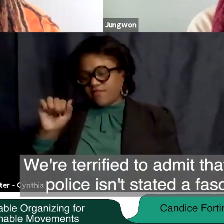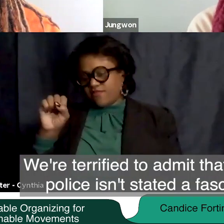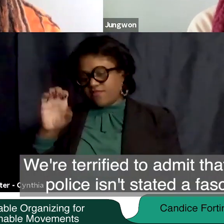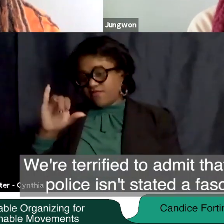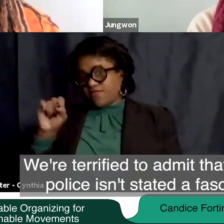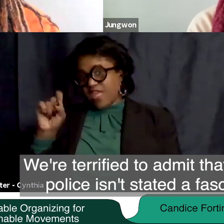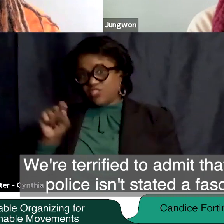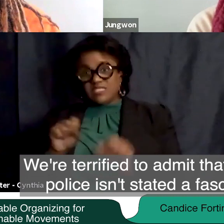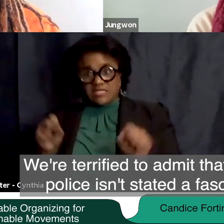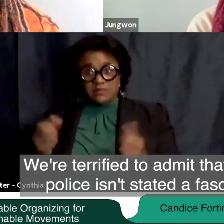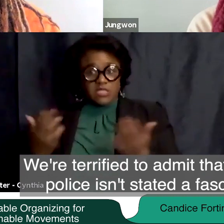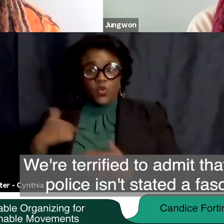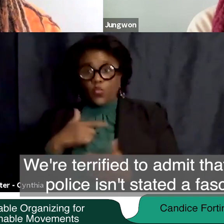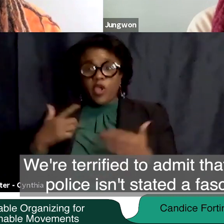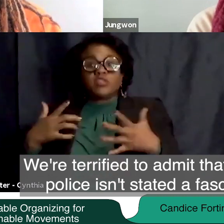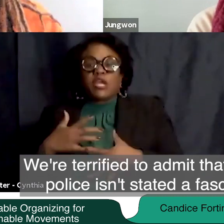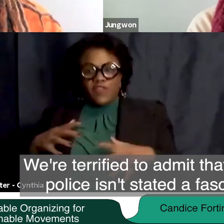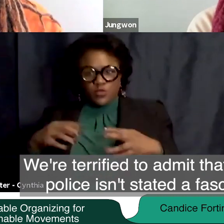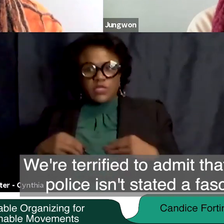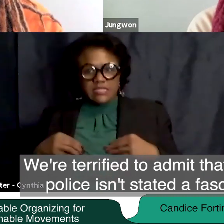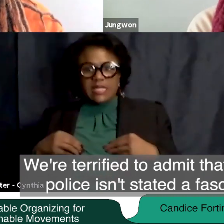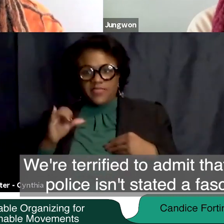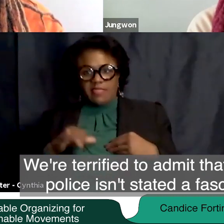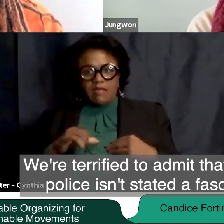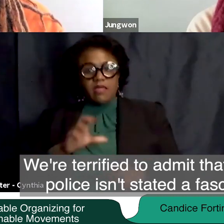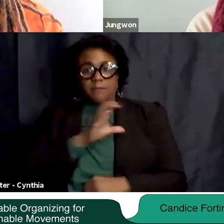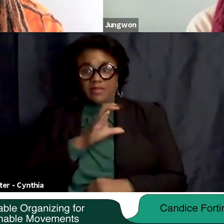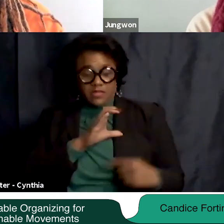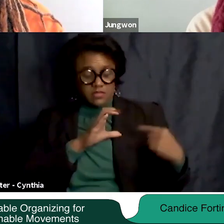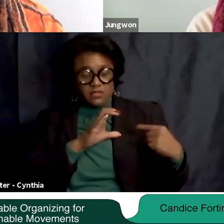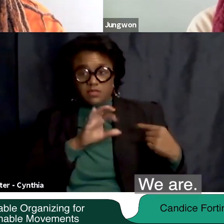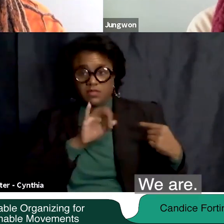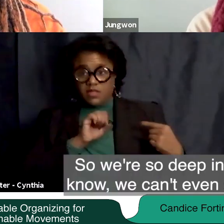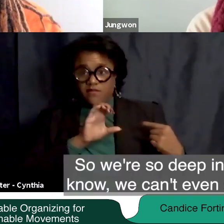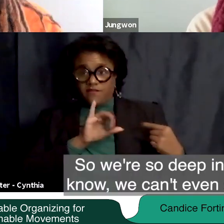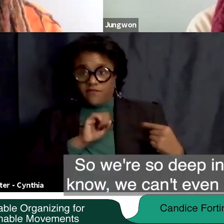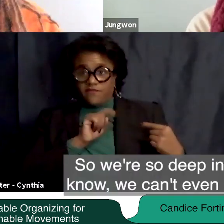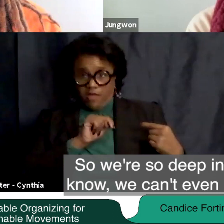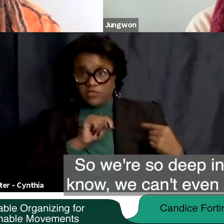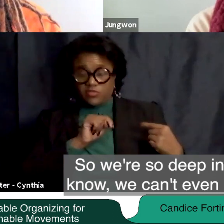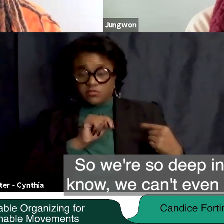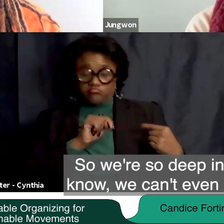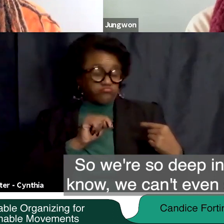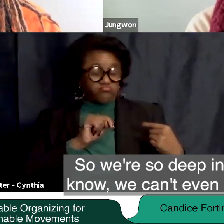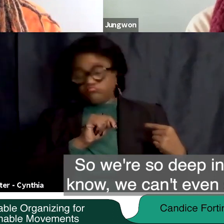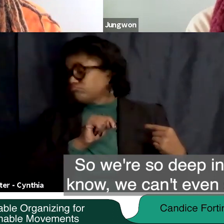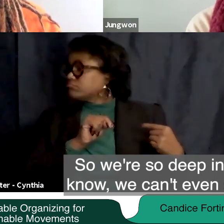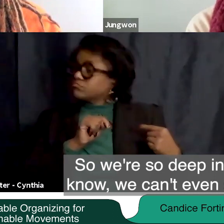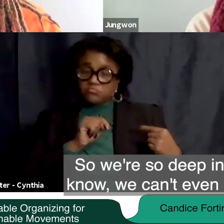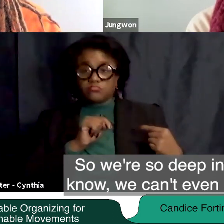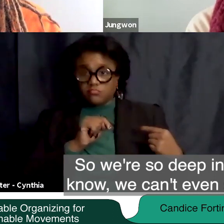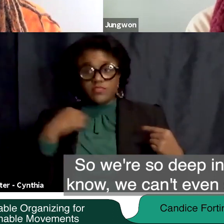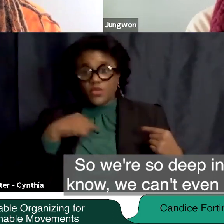that. We're terrified to admit that, the police state is the fascist state. We are so deep in that. it. We're